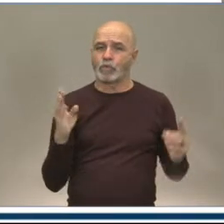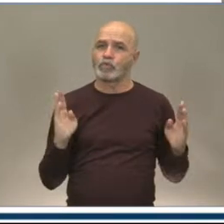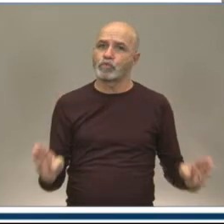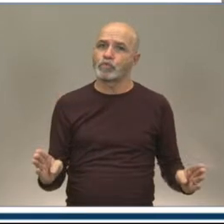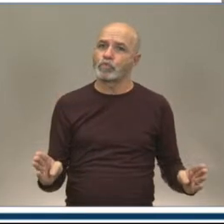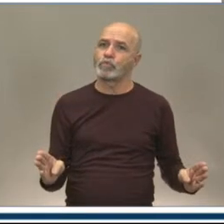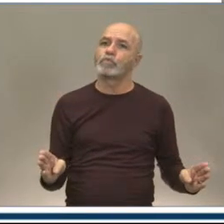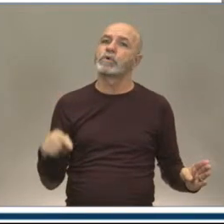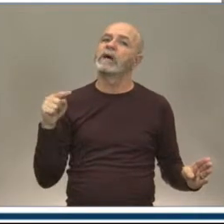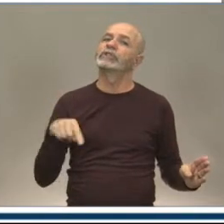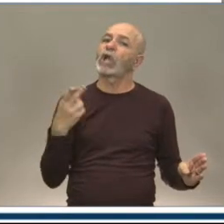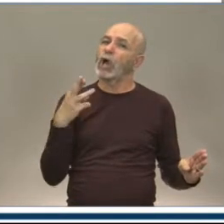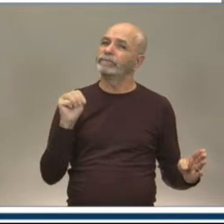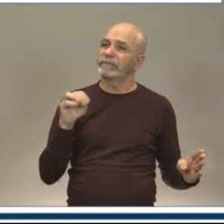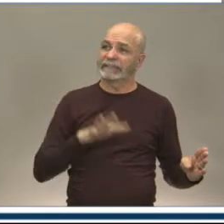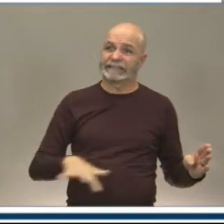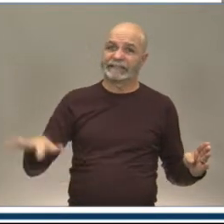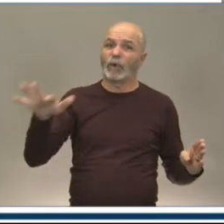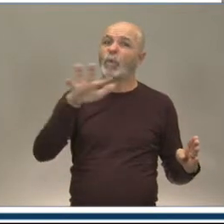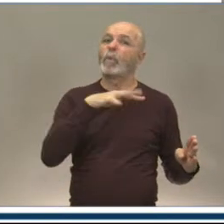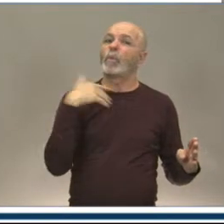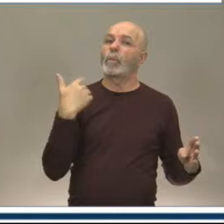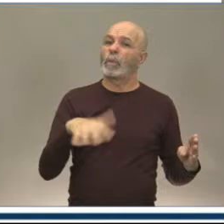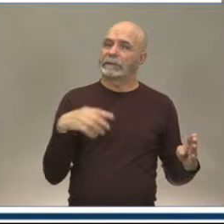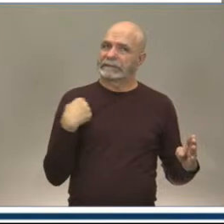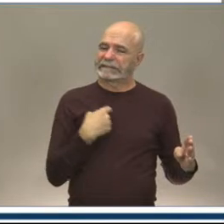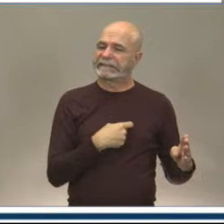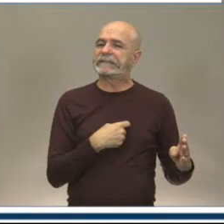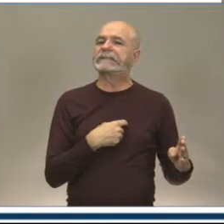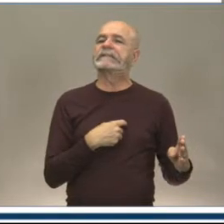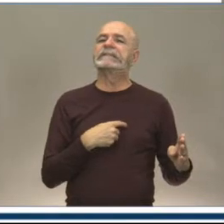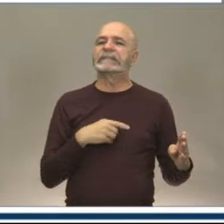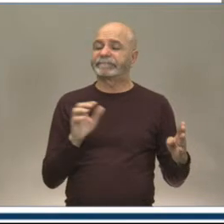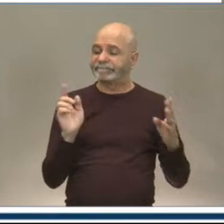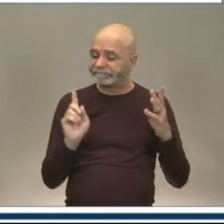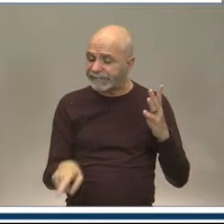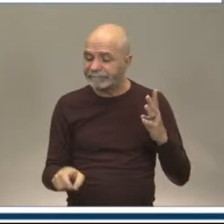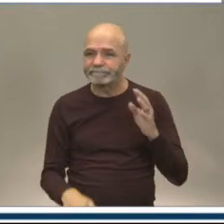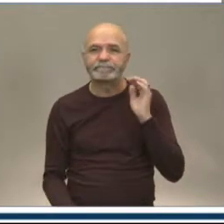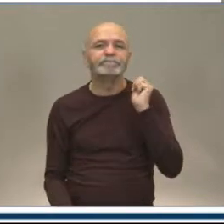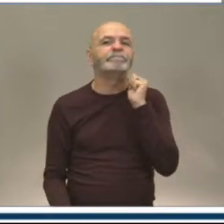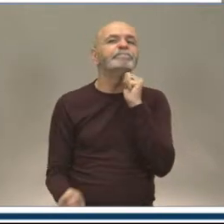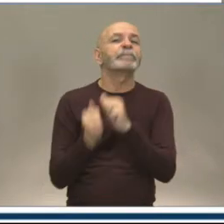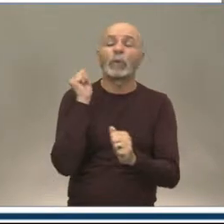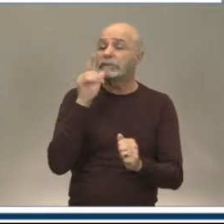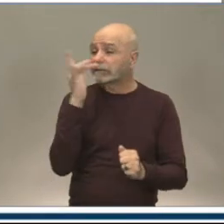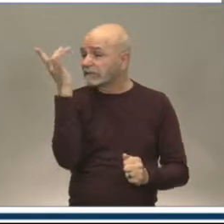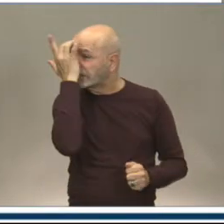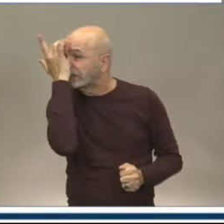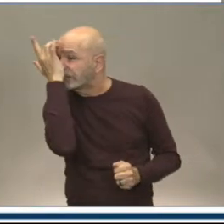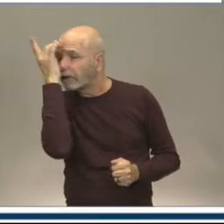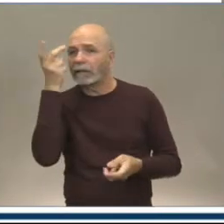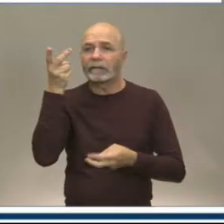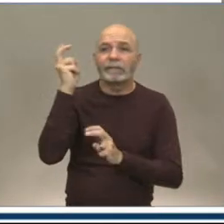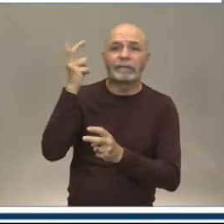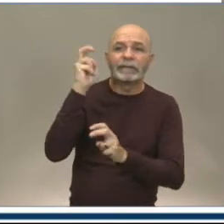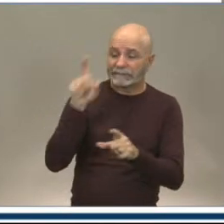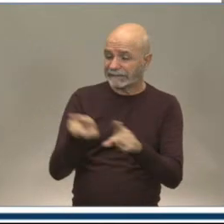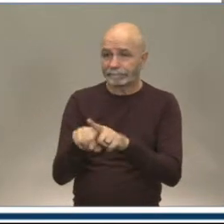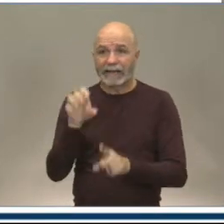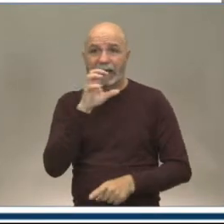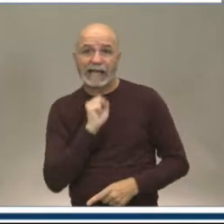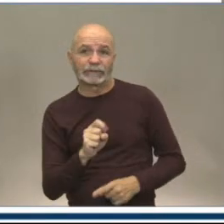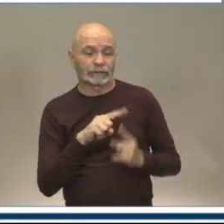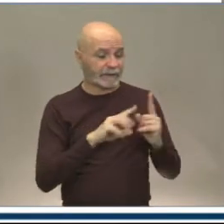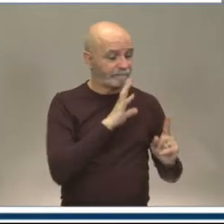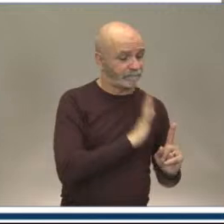The most of our cases happening in the HRM area are kids who are in that age group, and it is impacting some